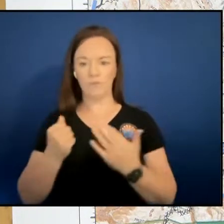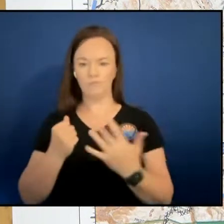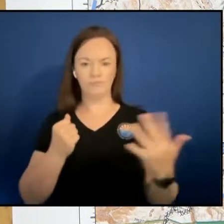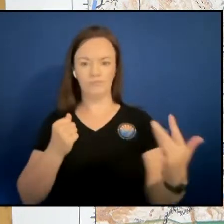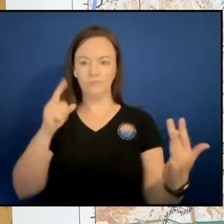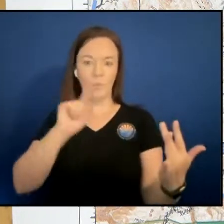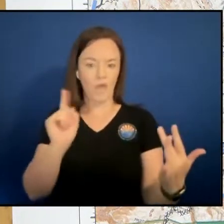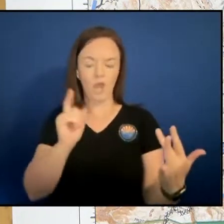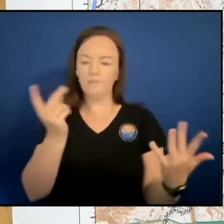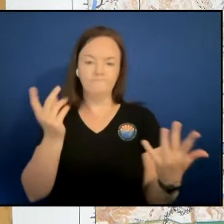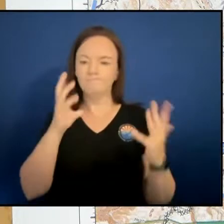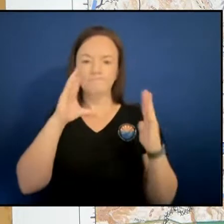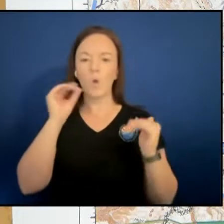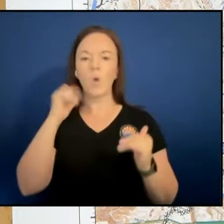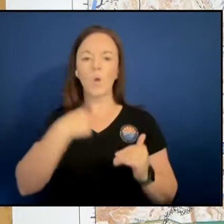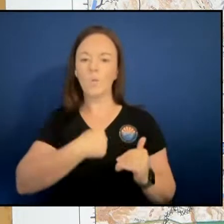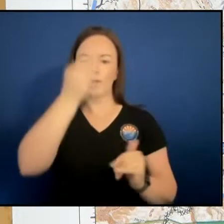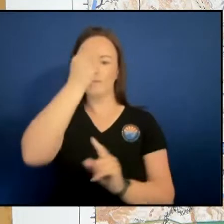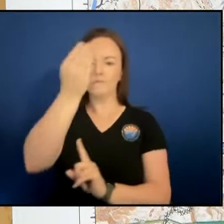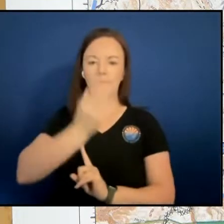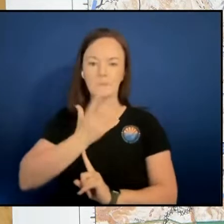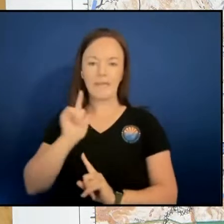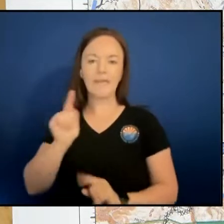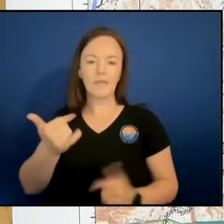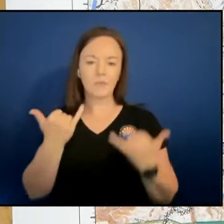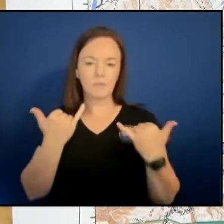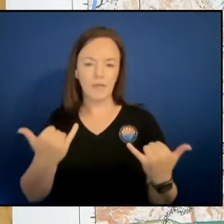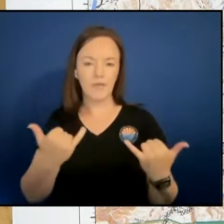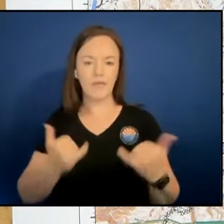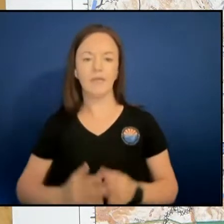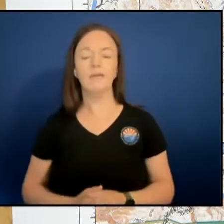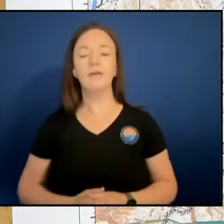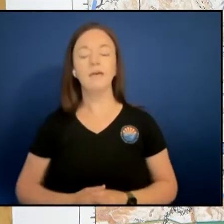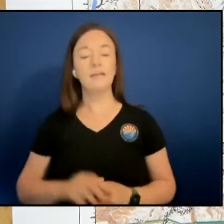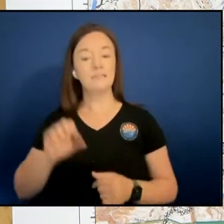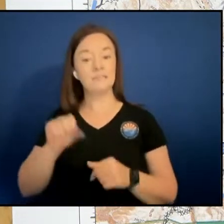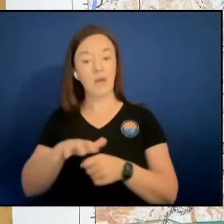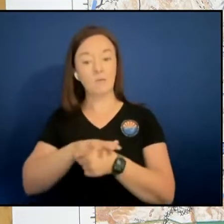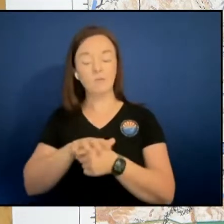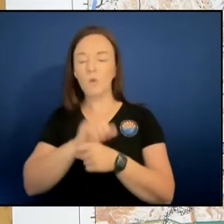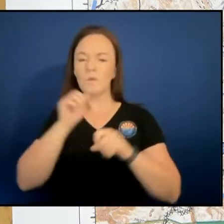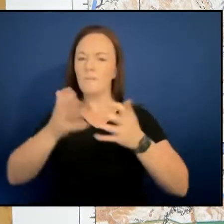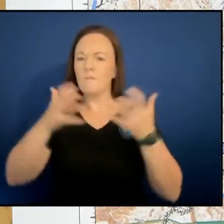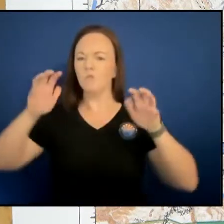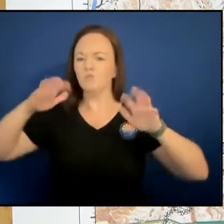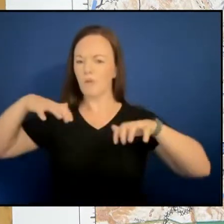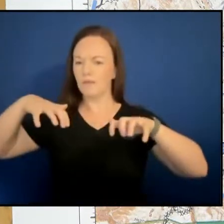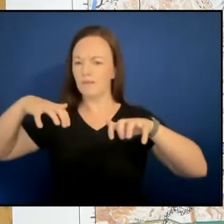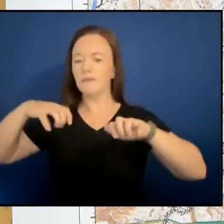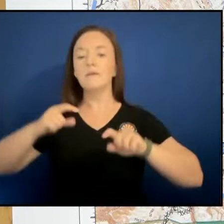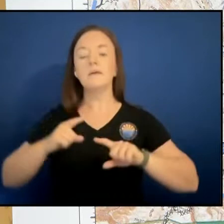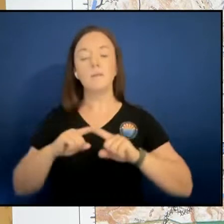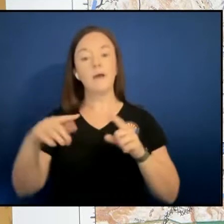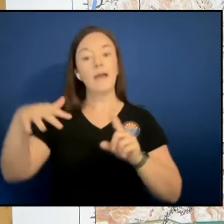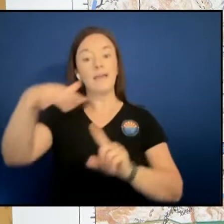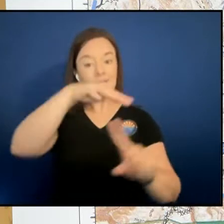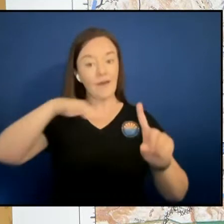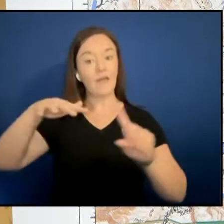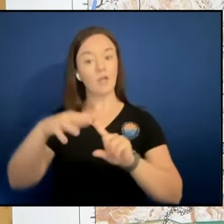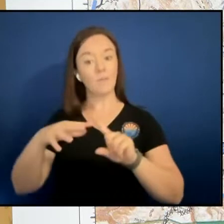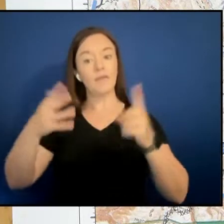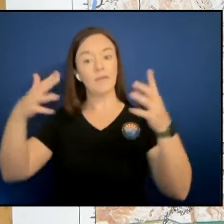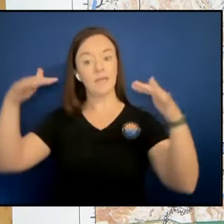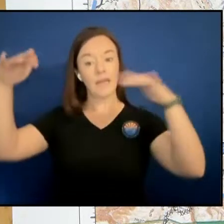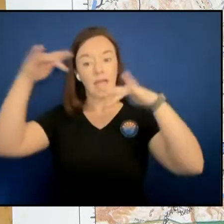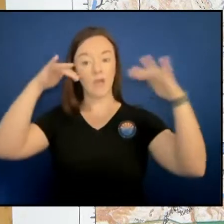today. And they didn't get a bunch of rain, but it's the environment is much moister right